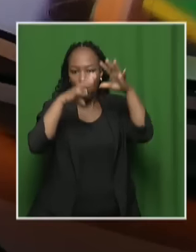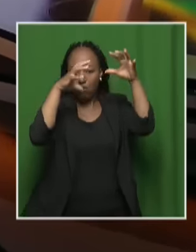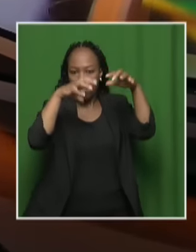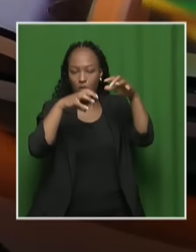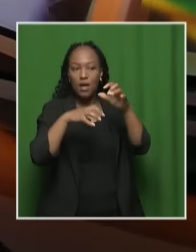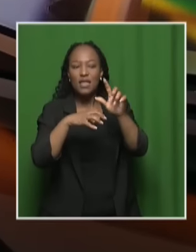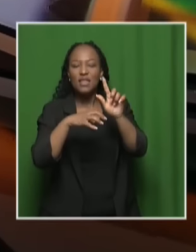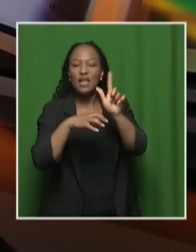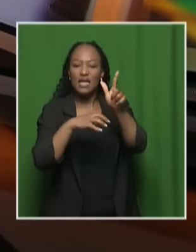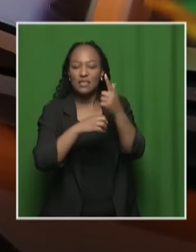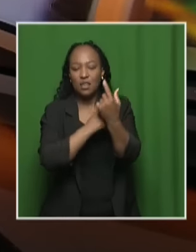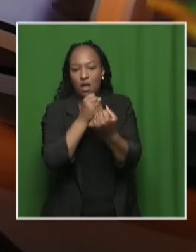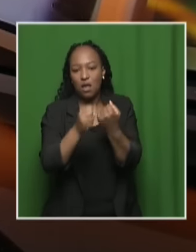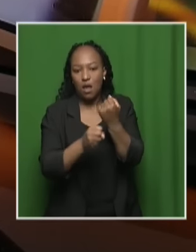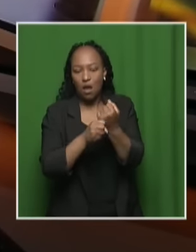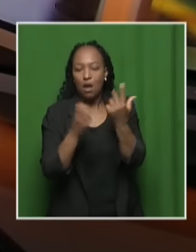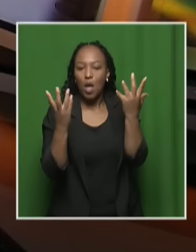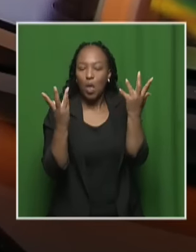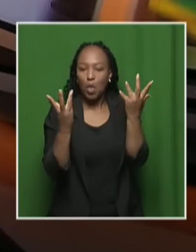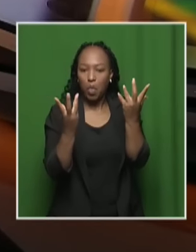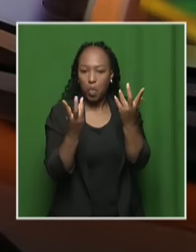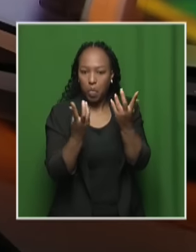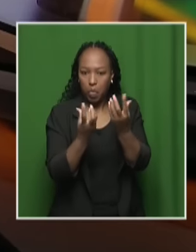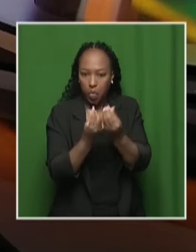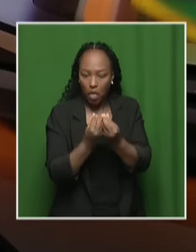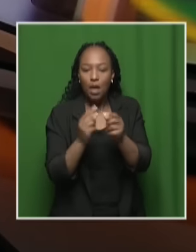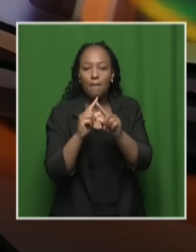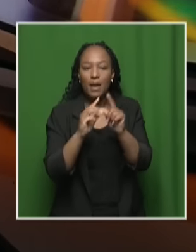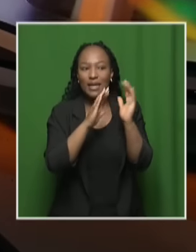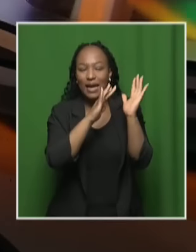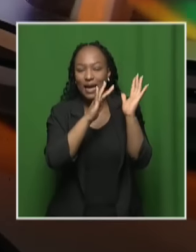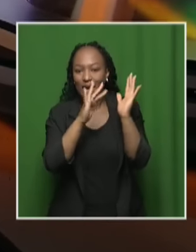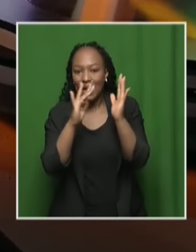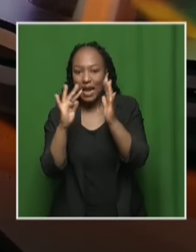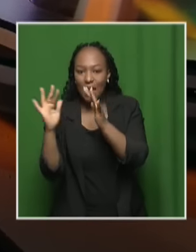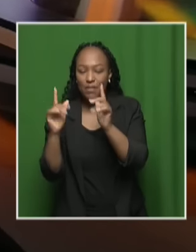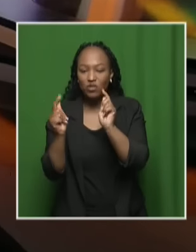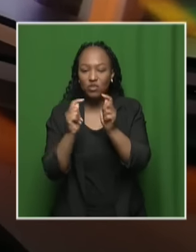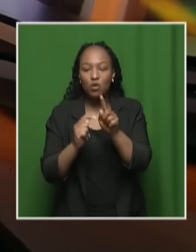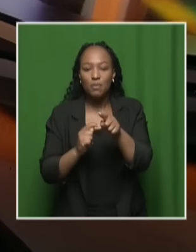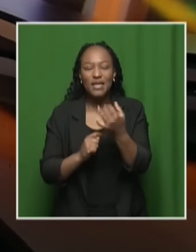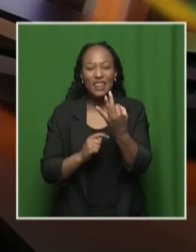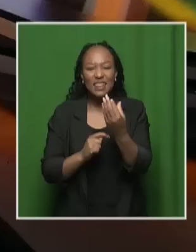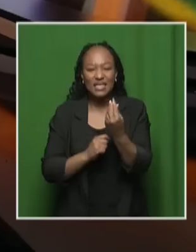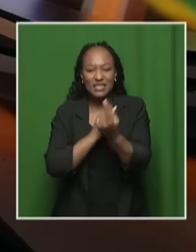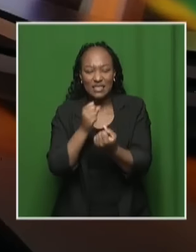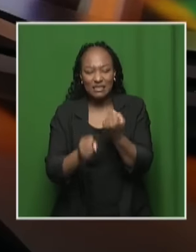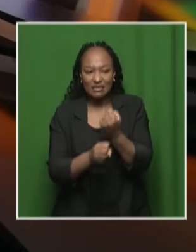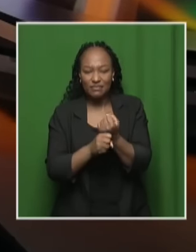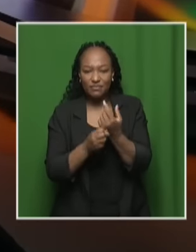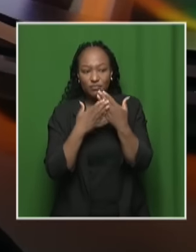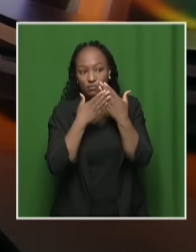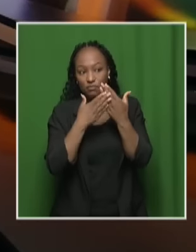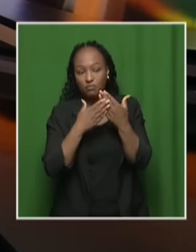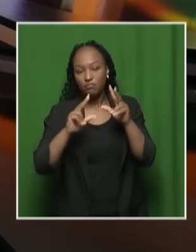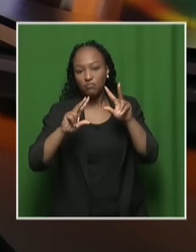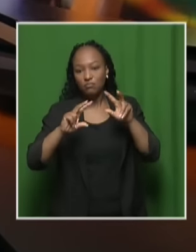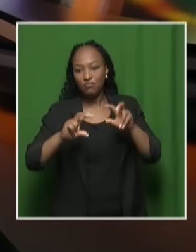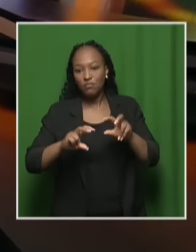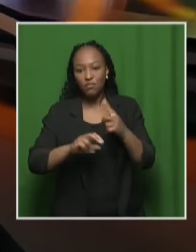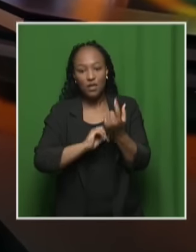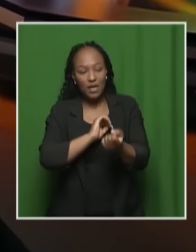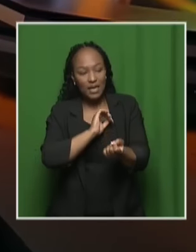have less rain. But one thing you need to know, when we speak about climate change, you need to study about 30 years for you to actually get to saying